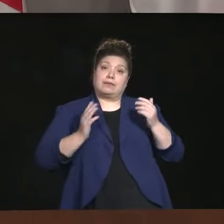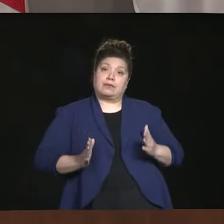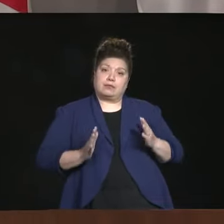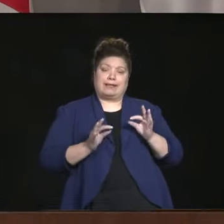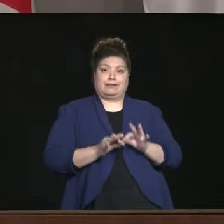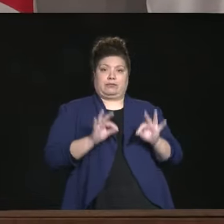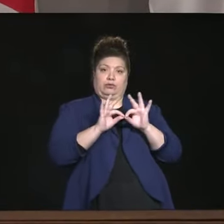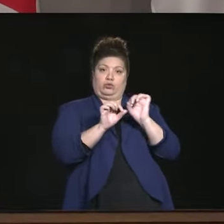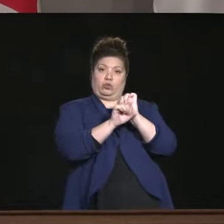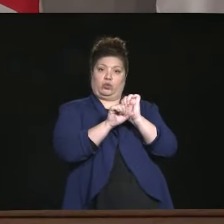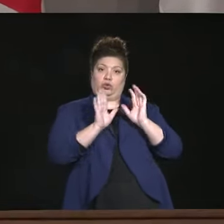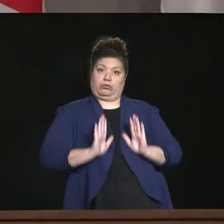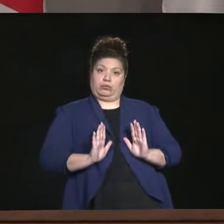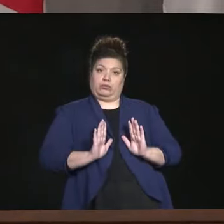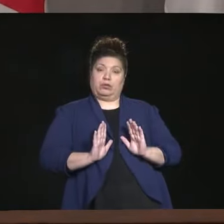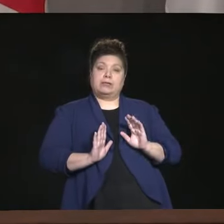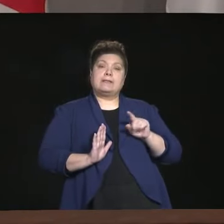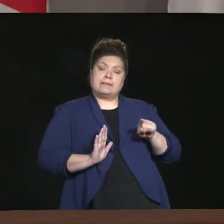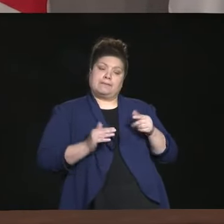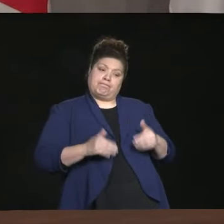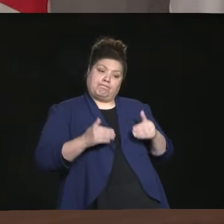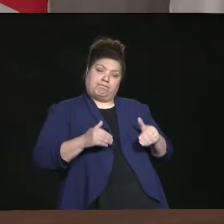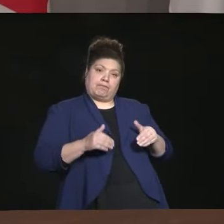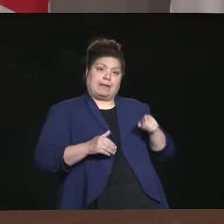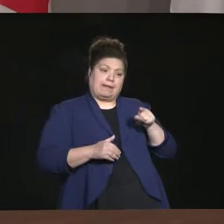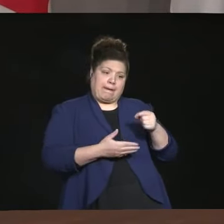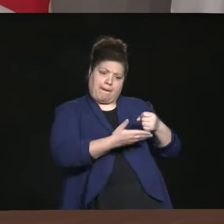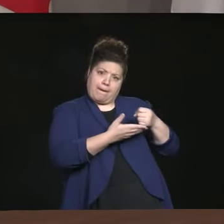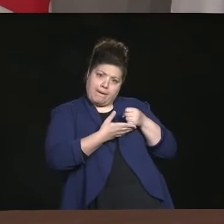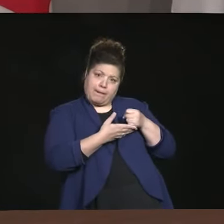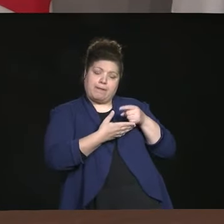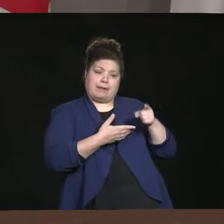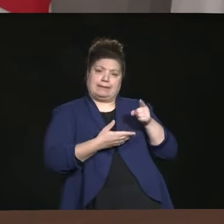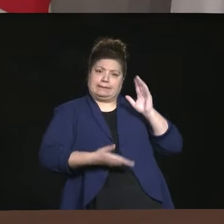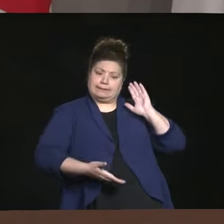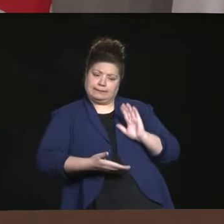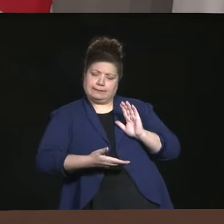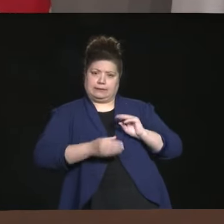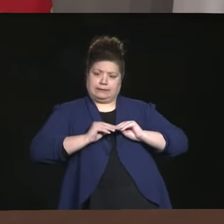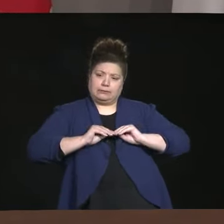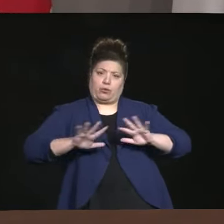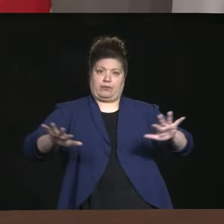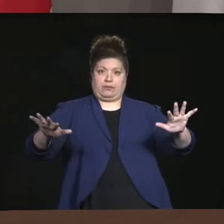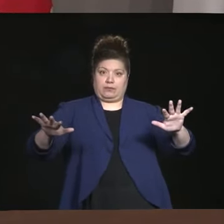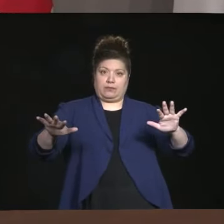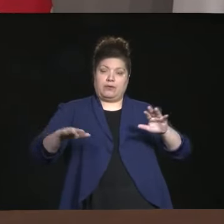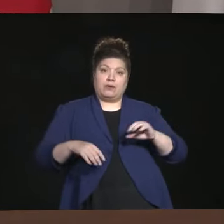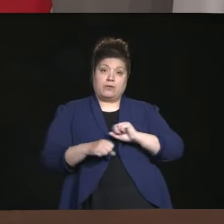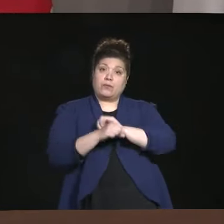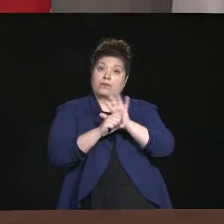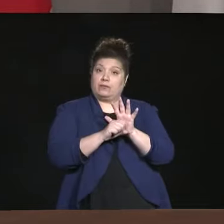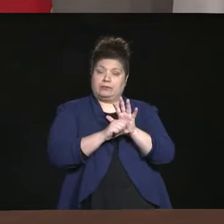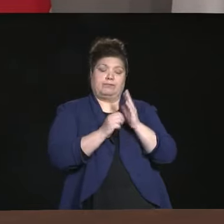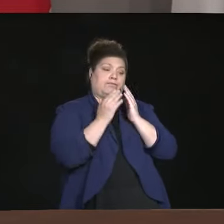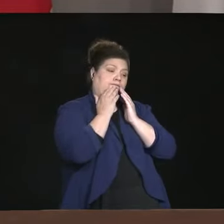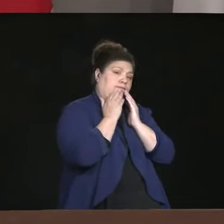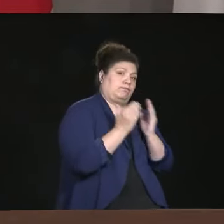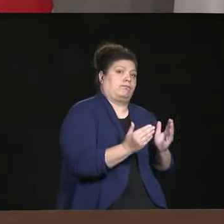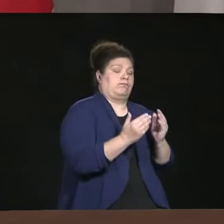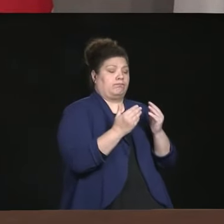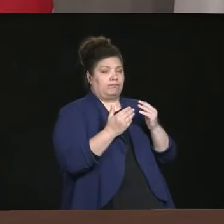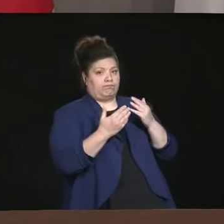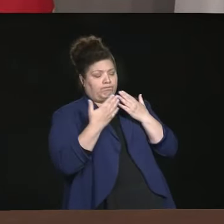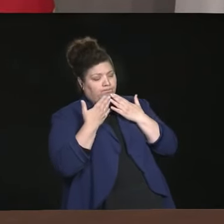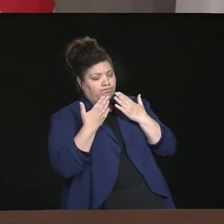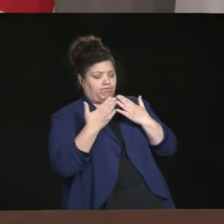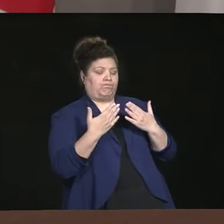la propagation de la COVID-19 et nous vous en sommes extrêmement reconnaissants. As part of